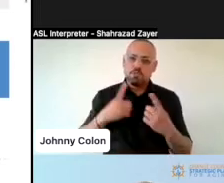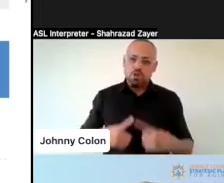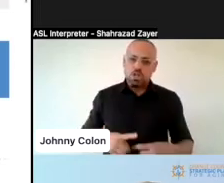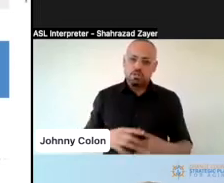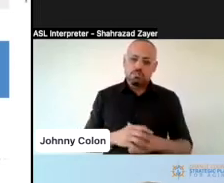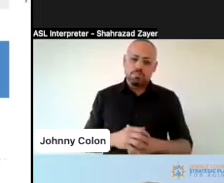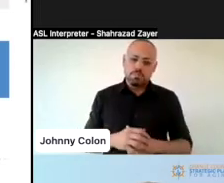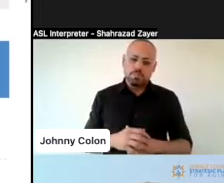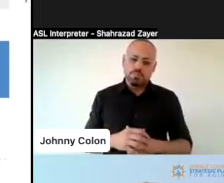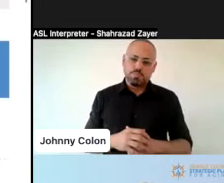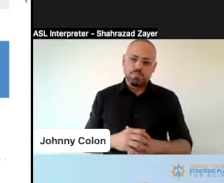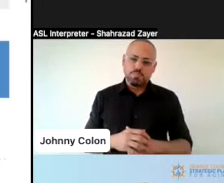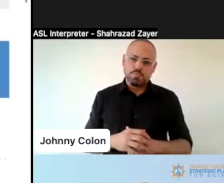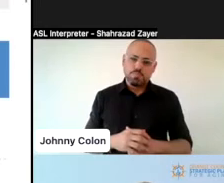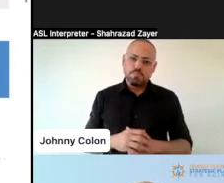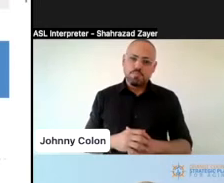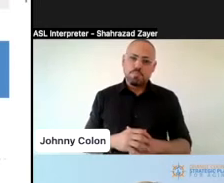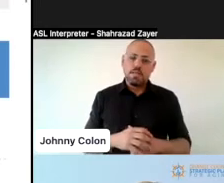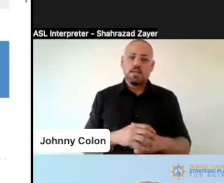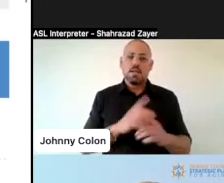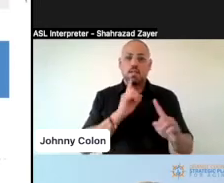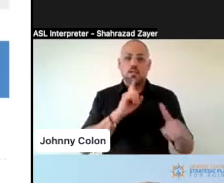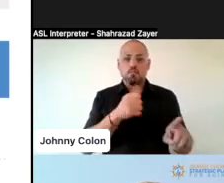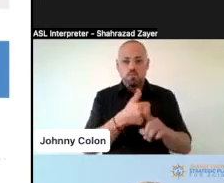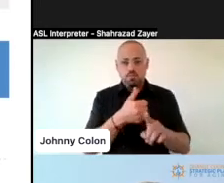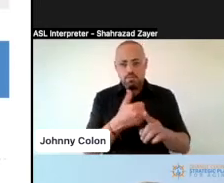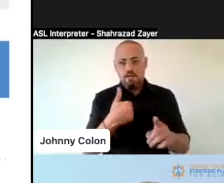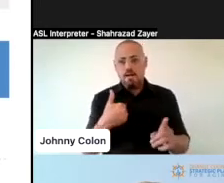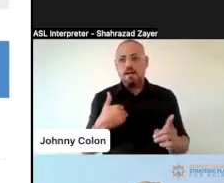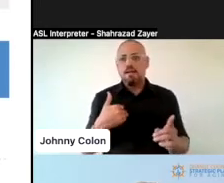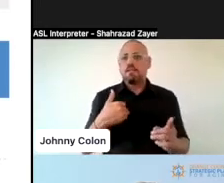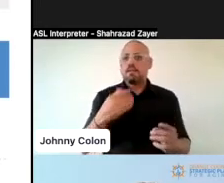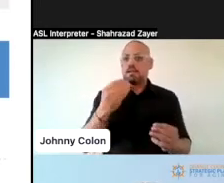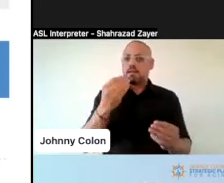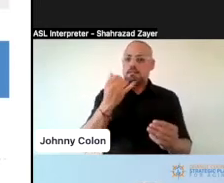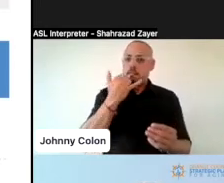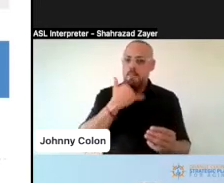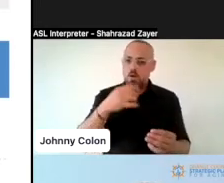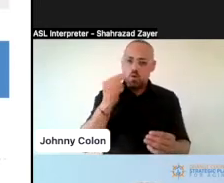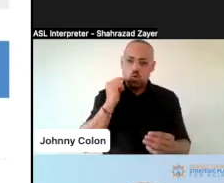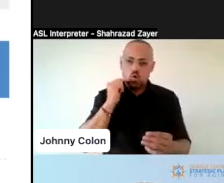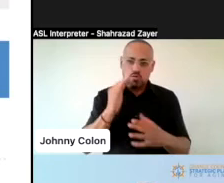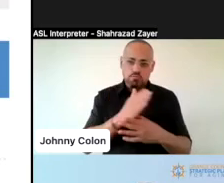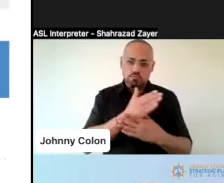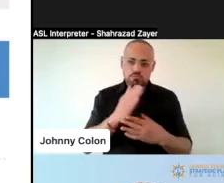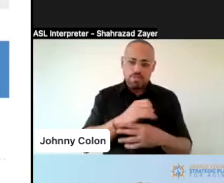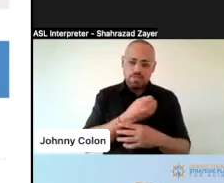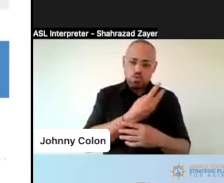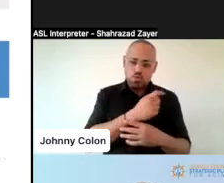As the report later points out, malnutrition ranges from 12 to as high